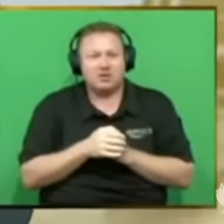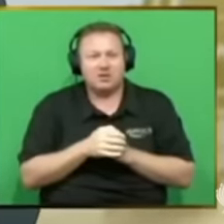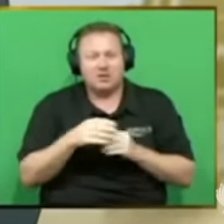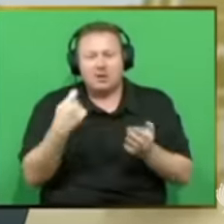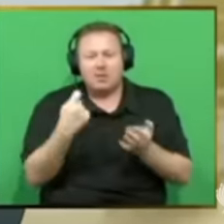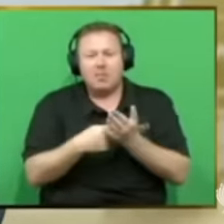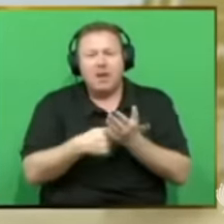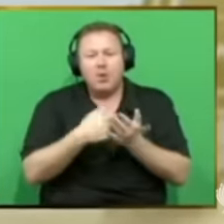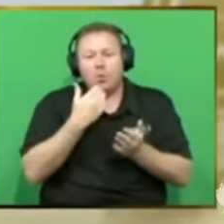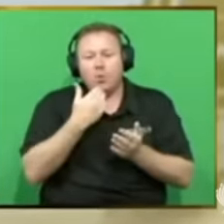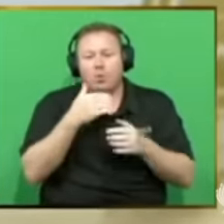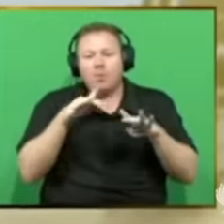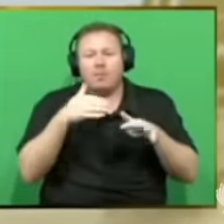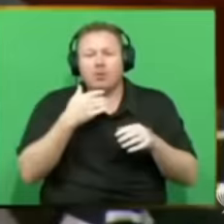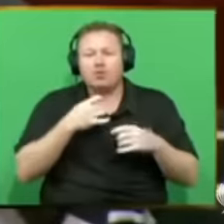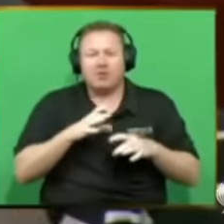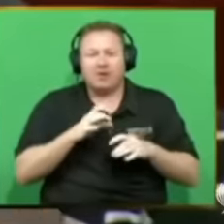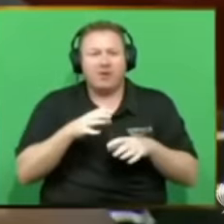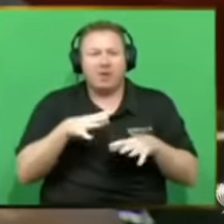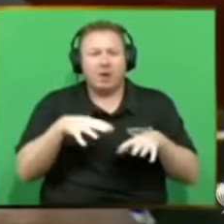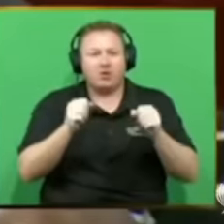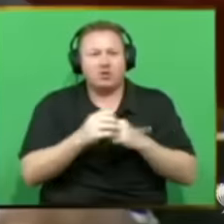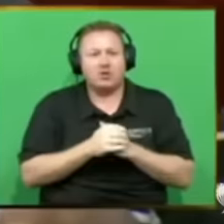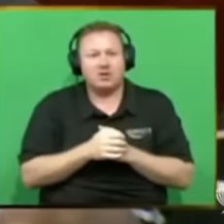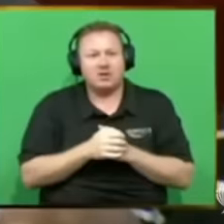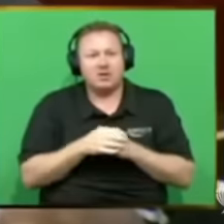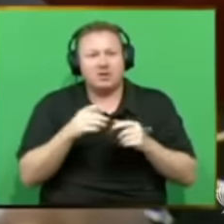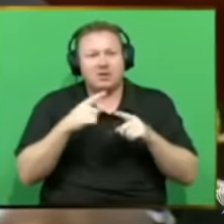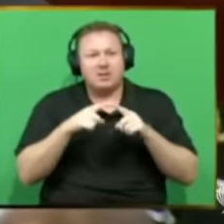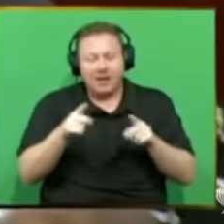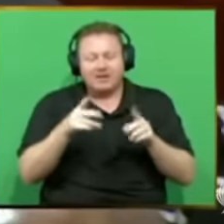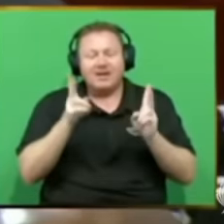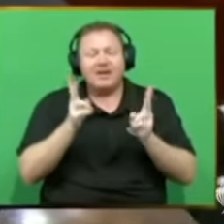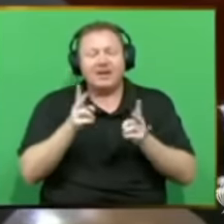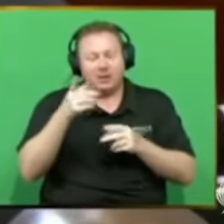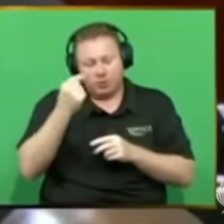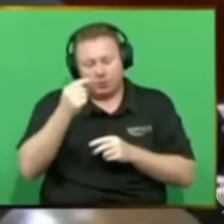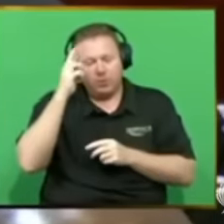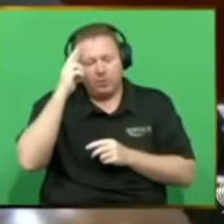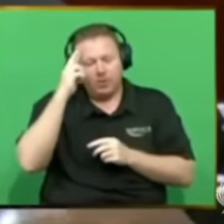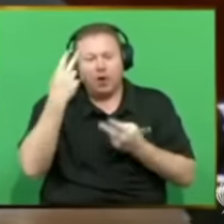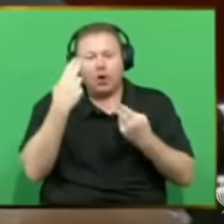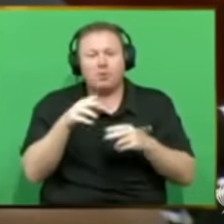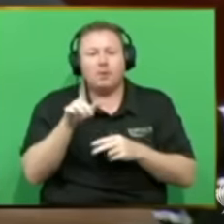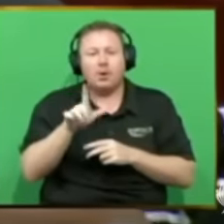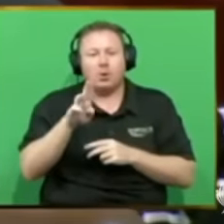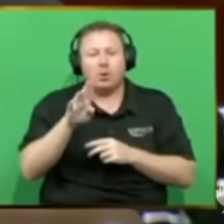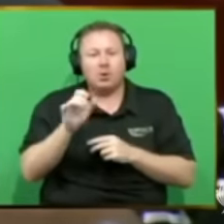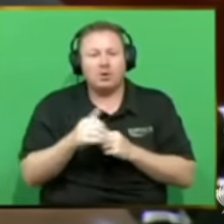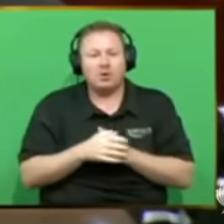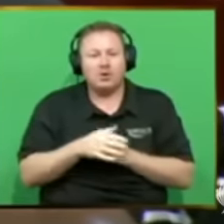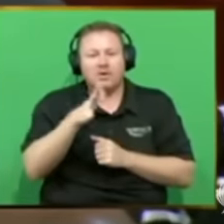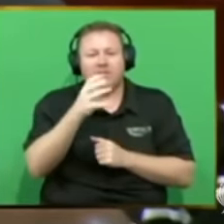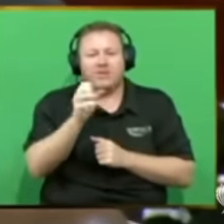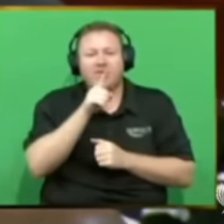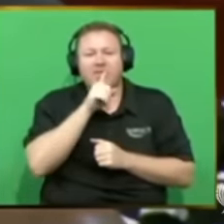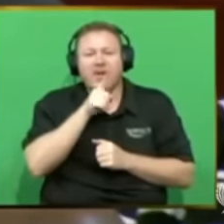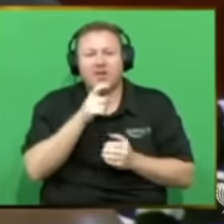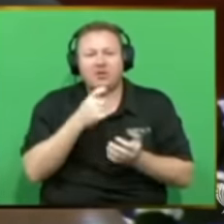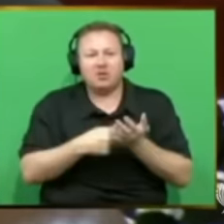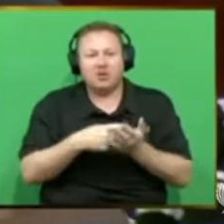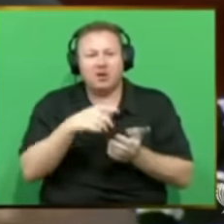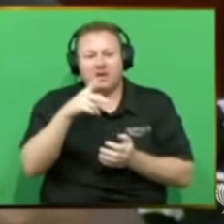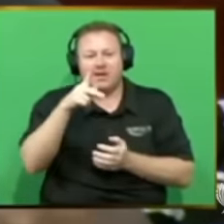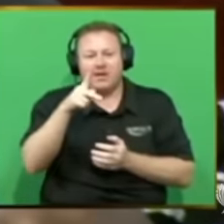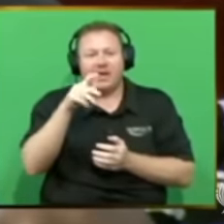suffering under load shedding. But then again, we do remember how the Honourable Lucas spent over 50,000 rand on